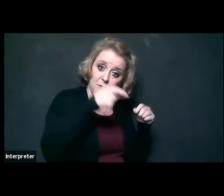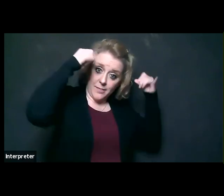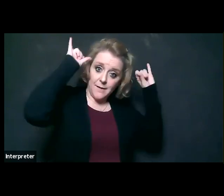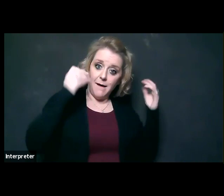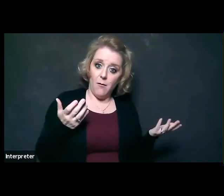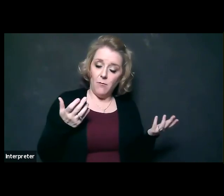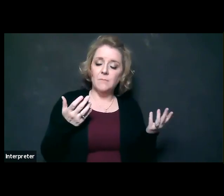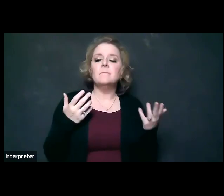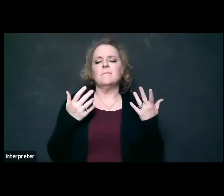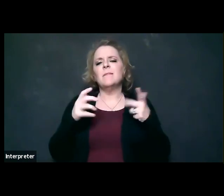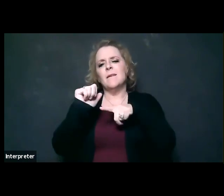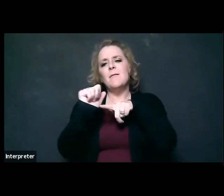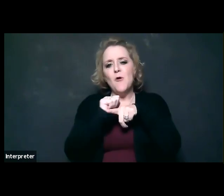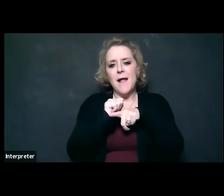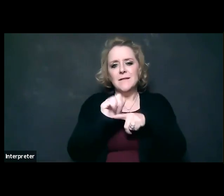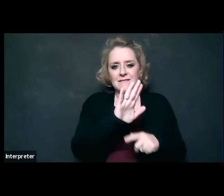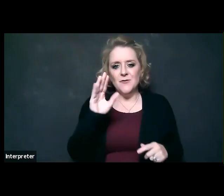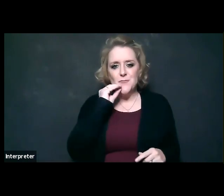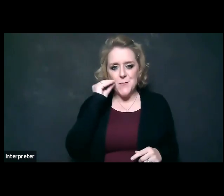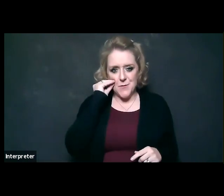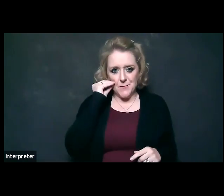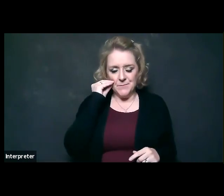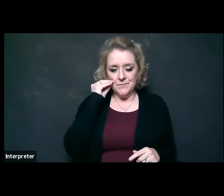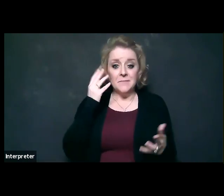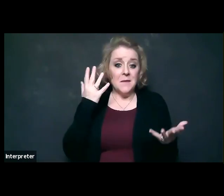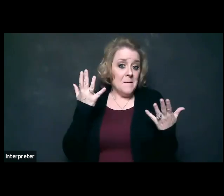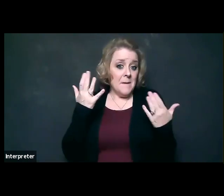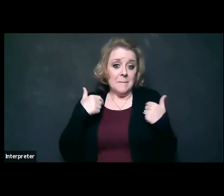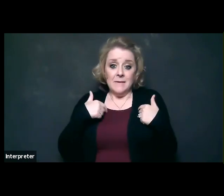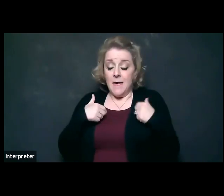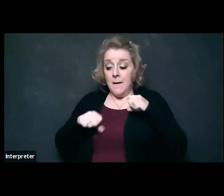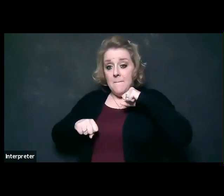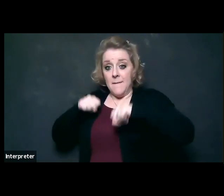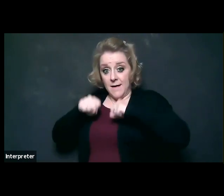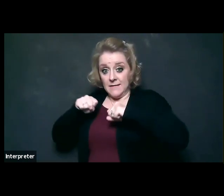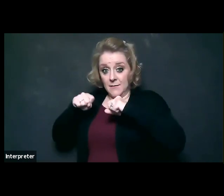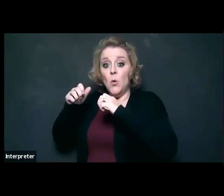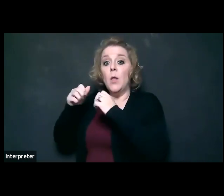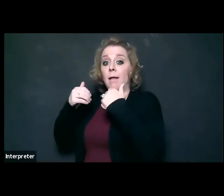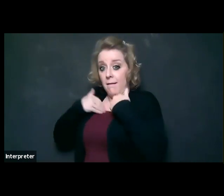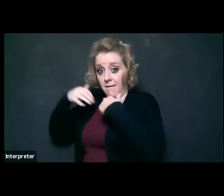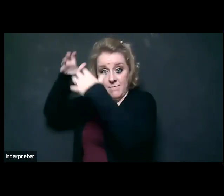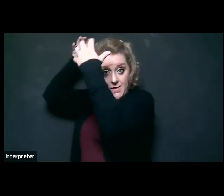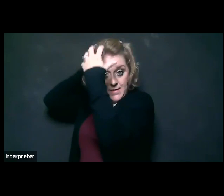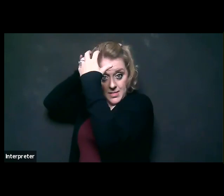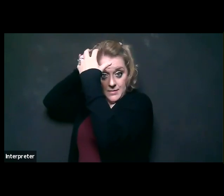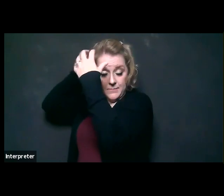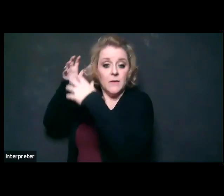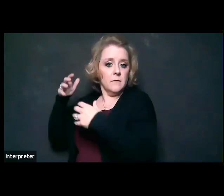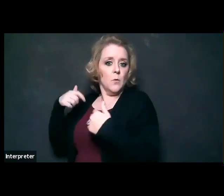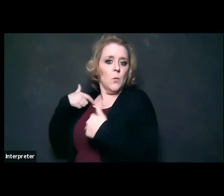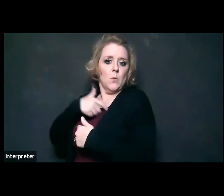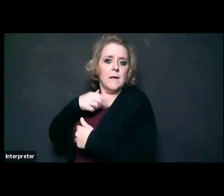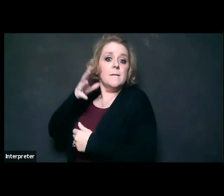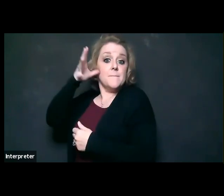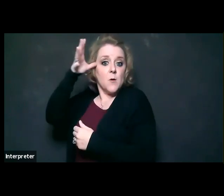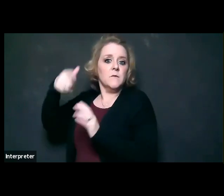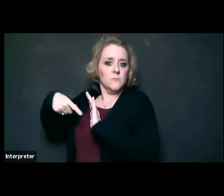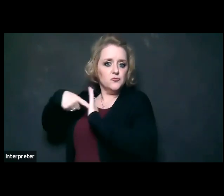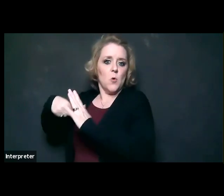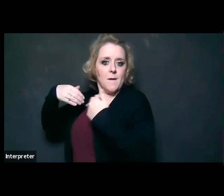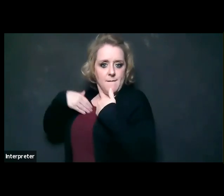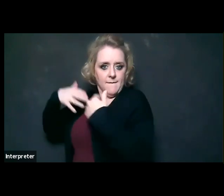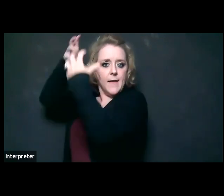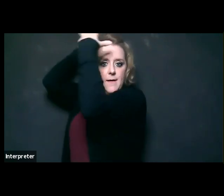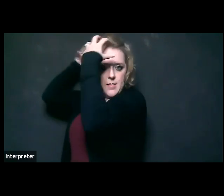home, because I believe just like on my bicycle helmet, the situation, we lead by example. And the best thing we can do